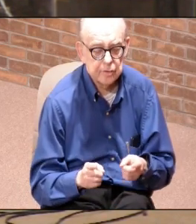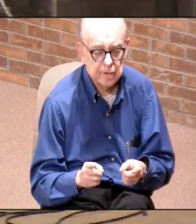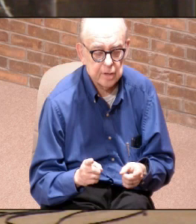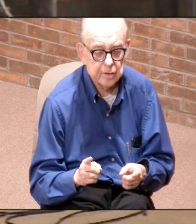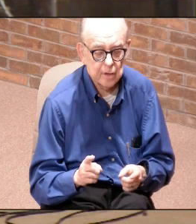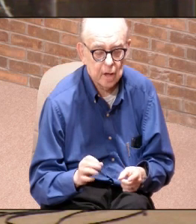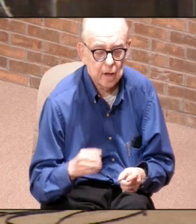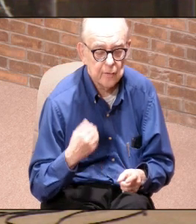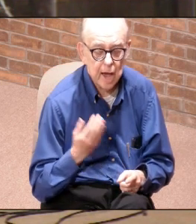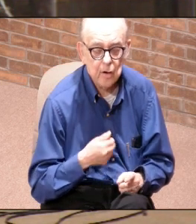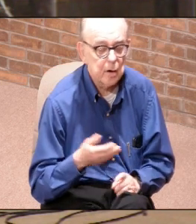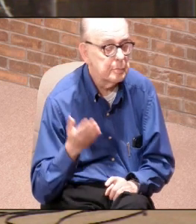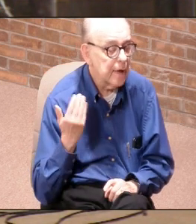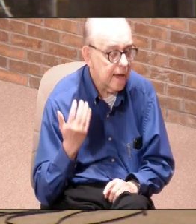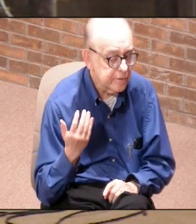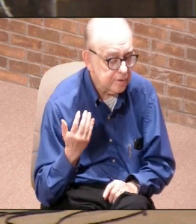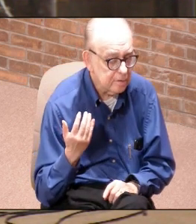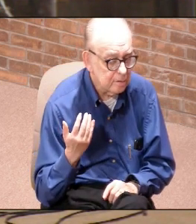past.